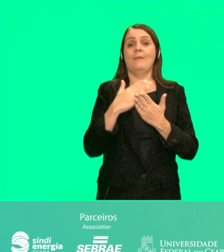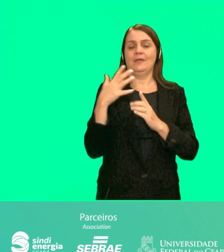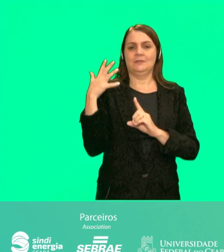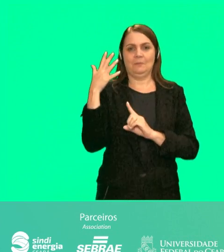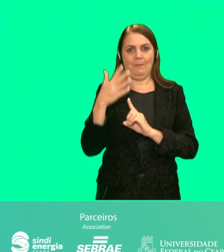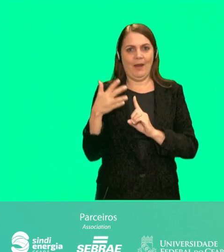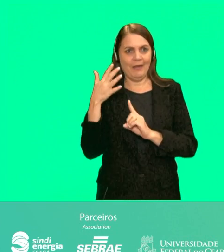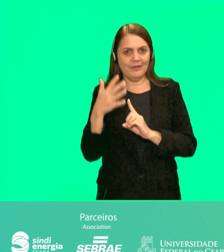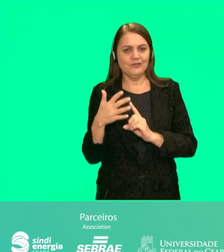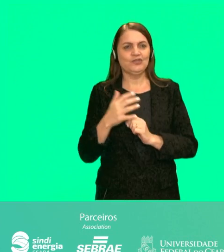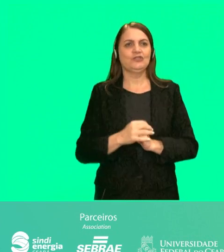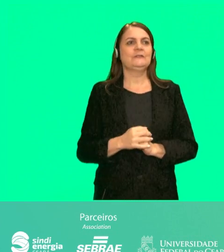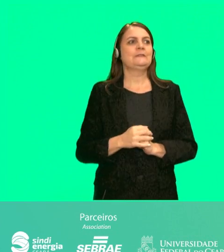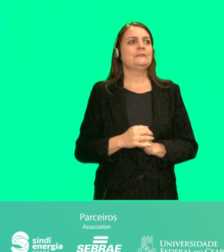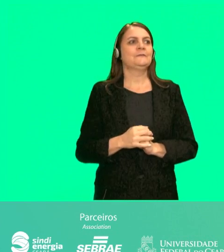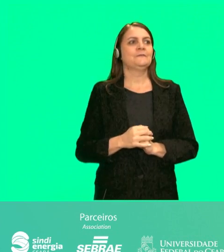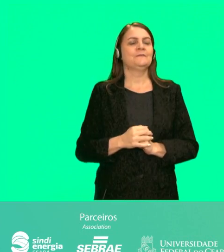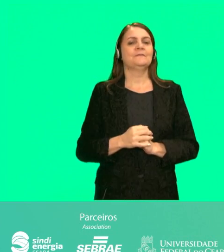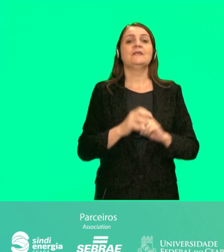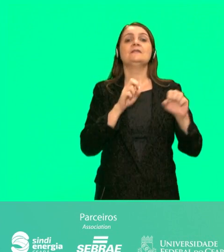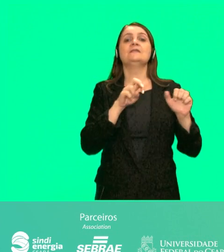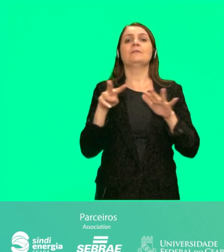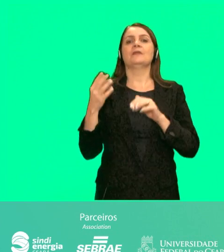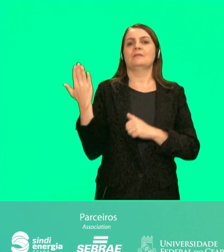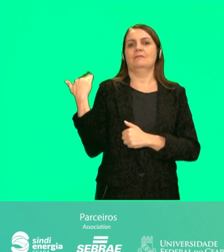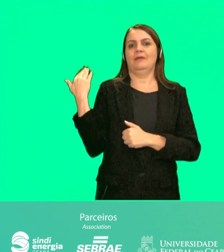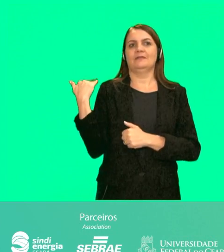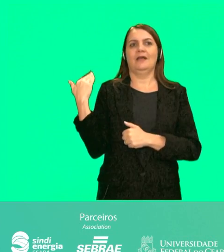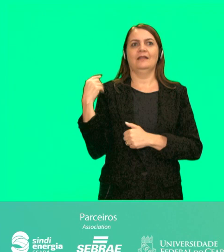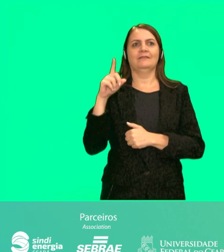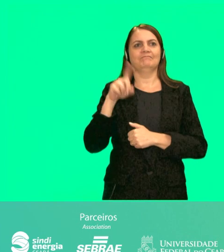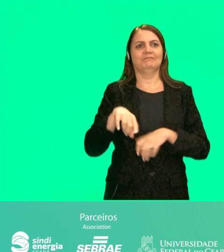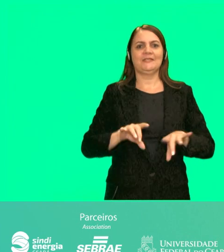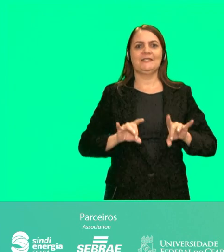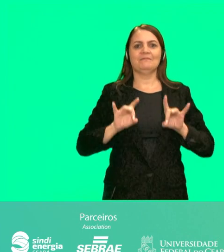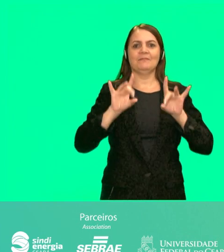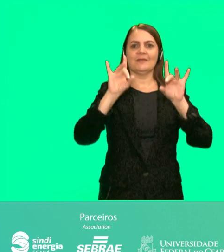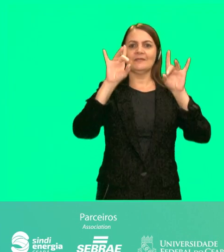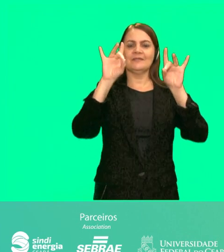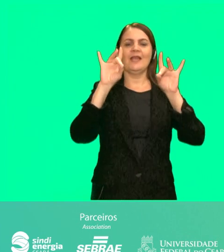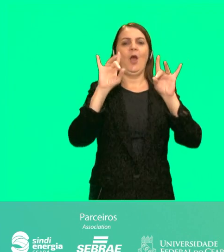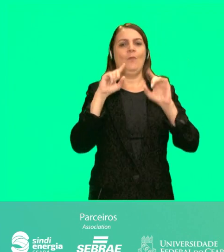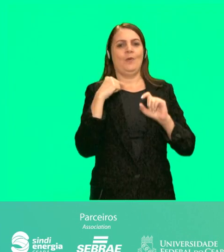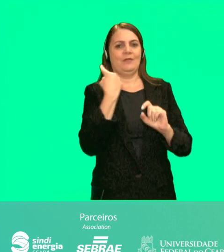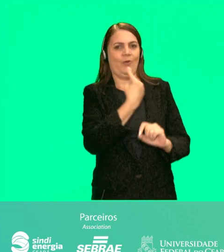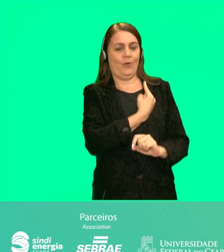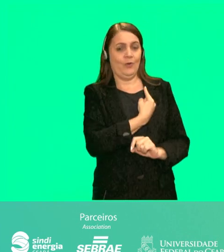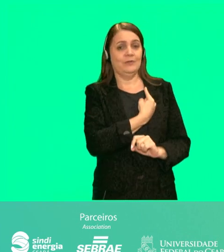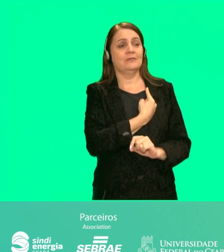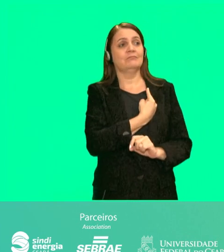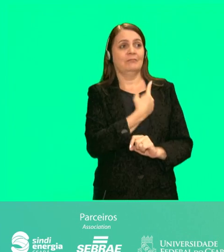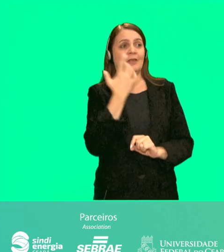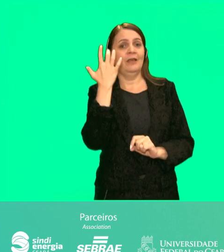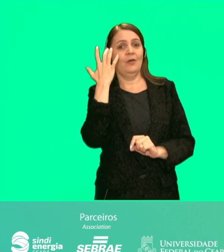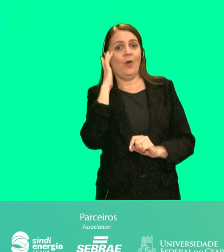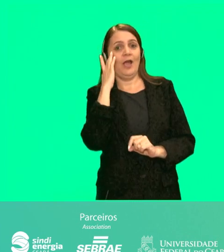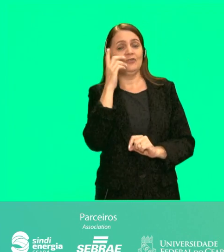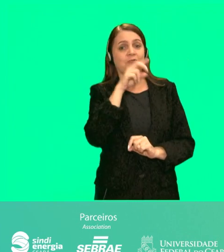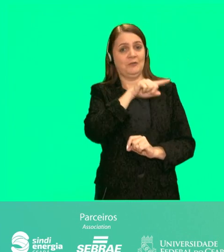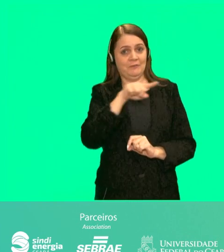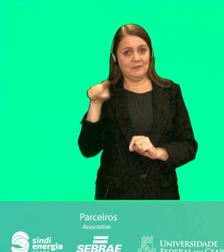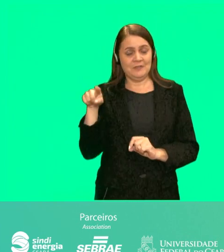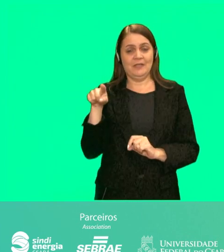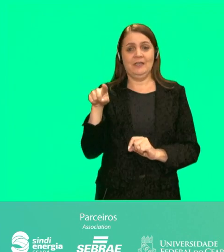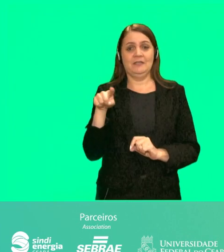I believe I'm going to begin this lecture saying that last week was a very special one for us. Many of you maybe have seen in the